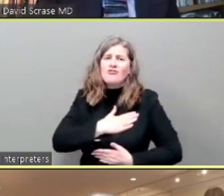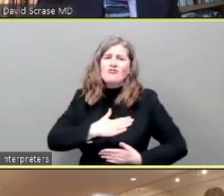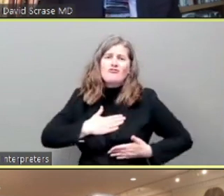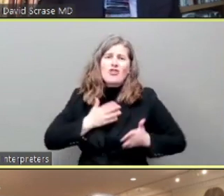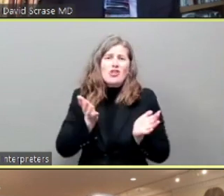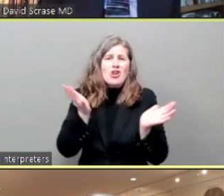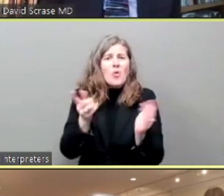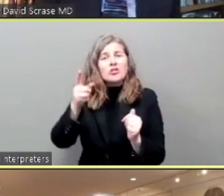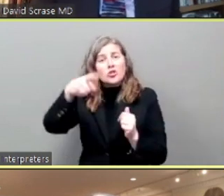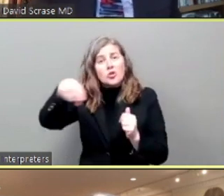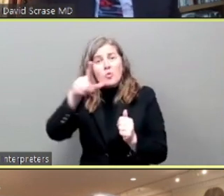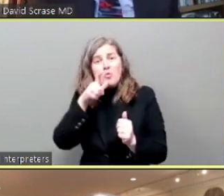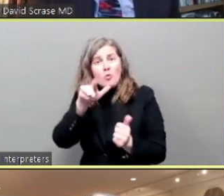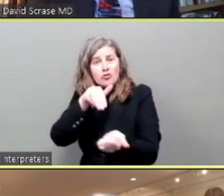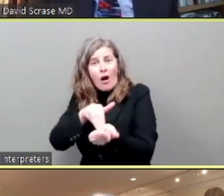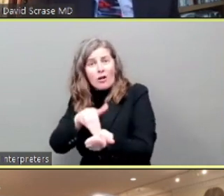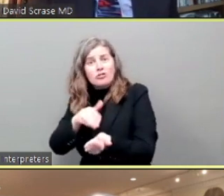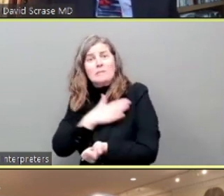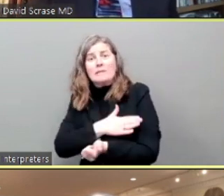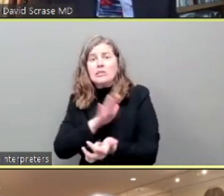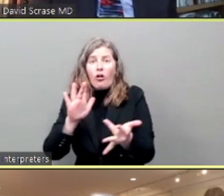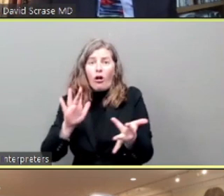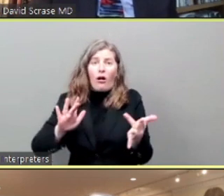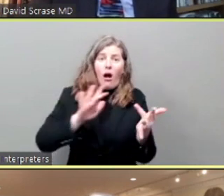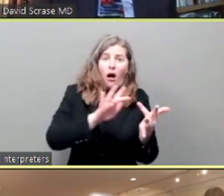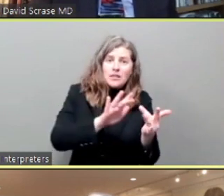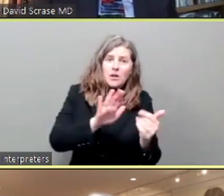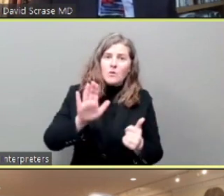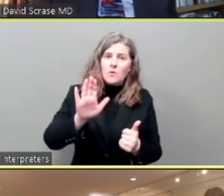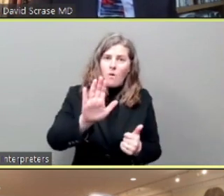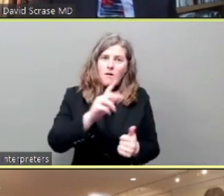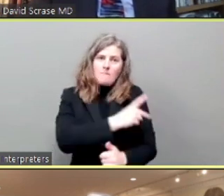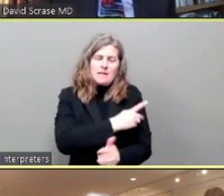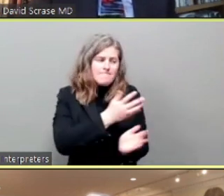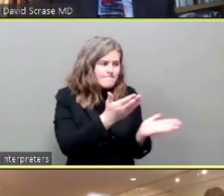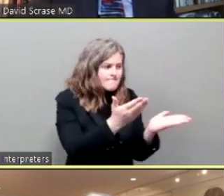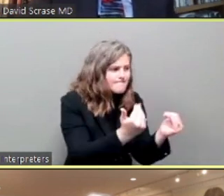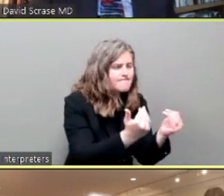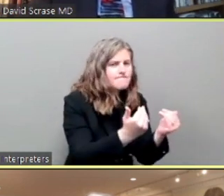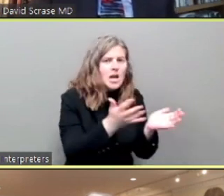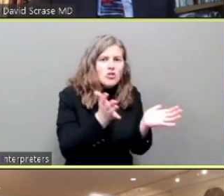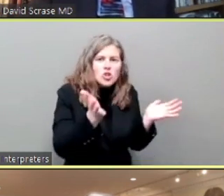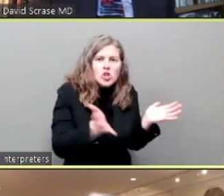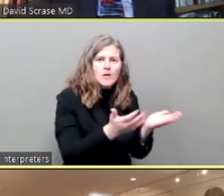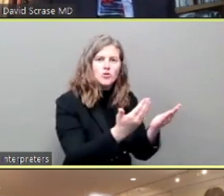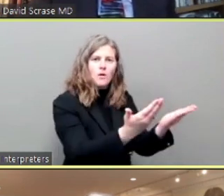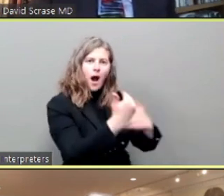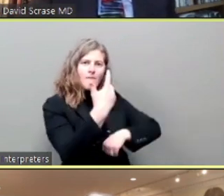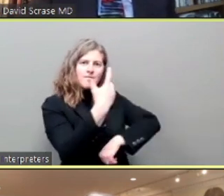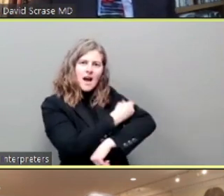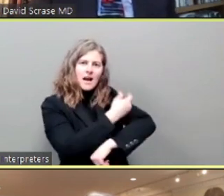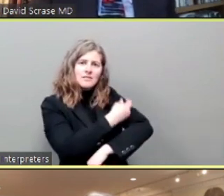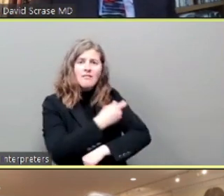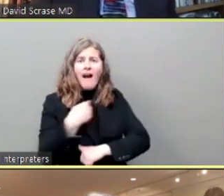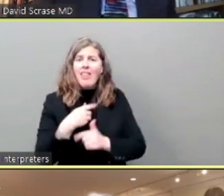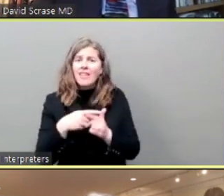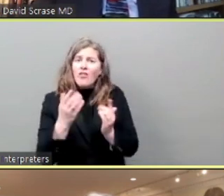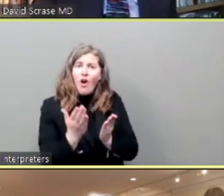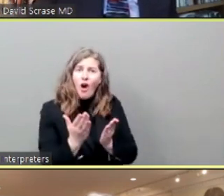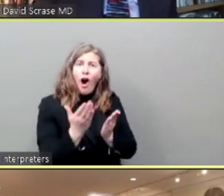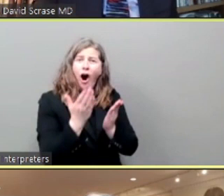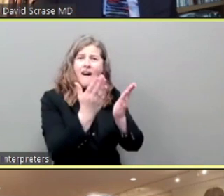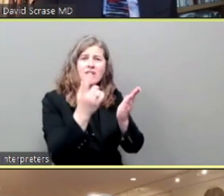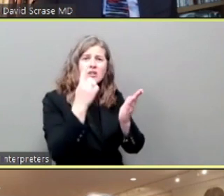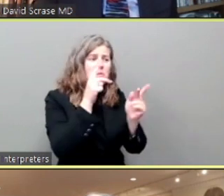care providers, reach out to your patients, encourage them to get vaccinated, and offer vaccinations to patients